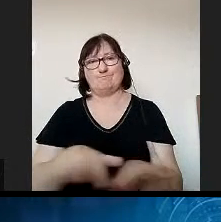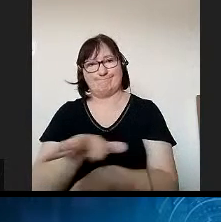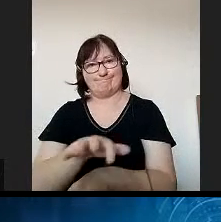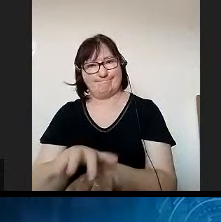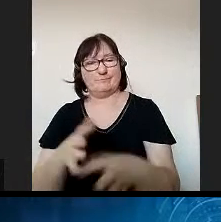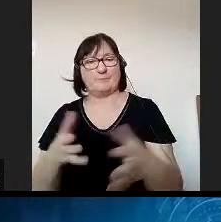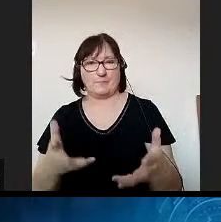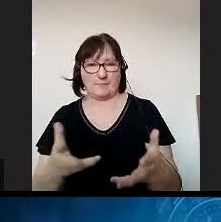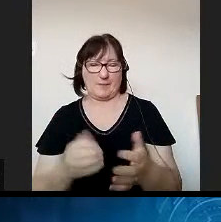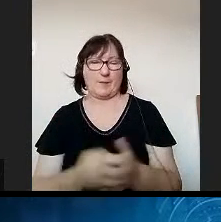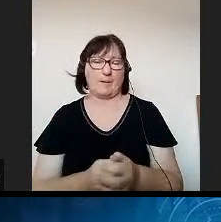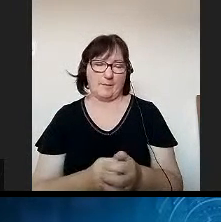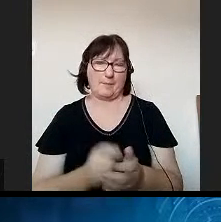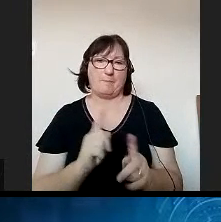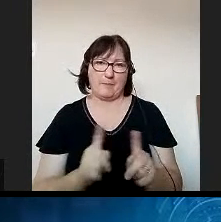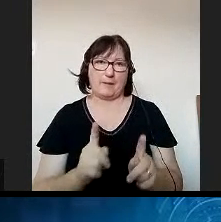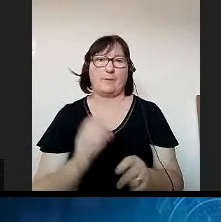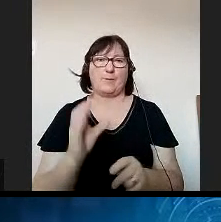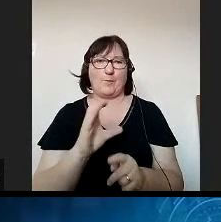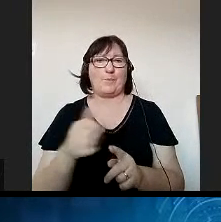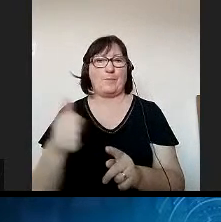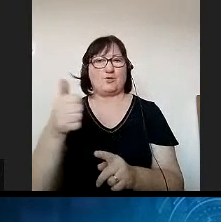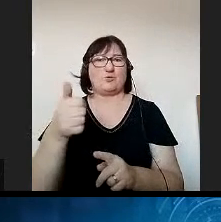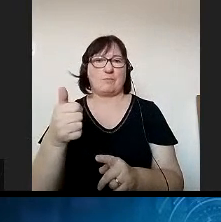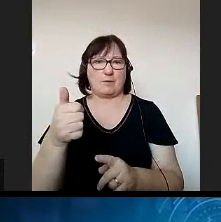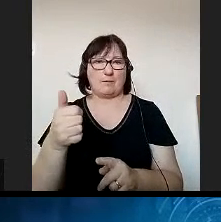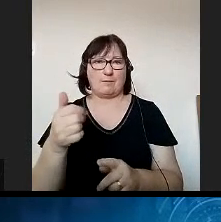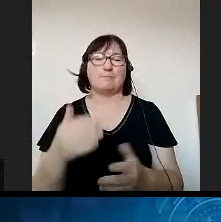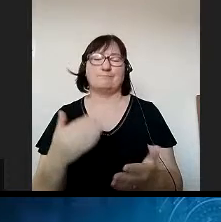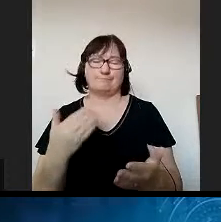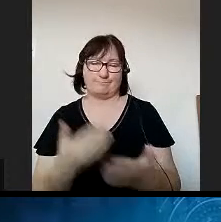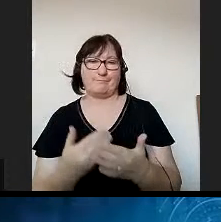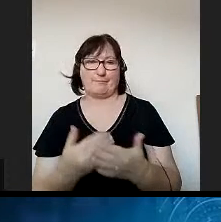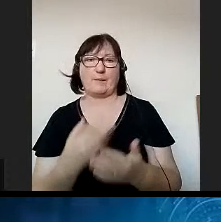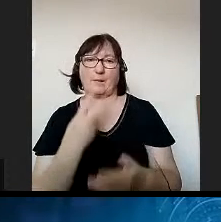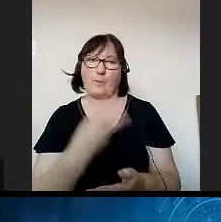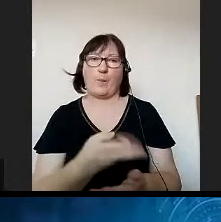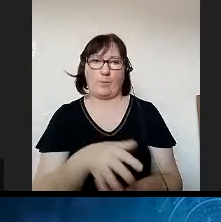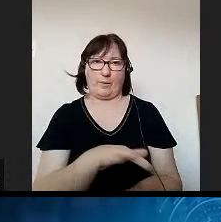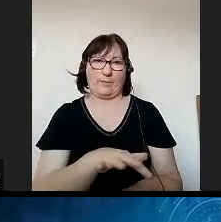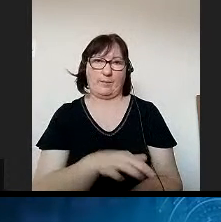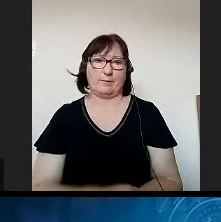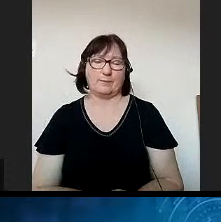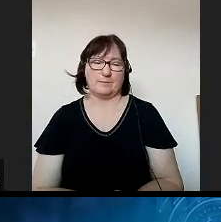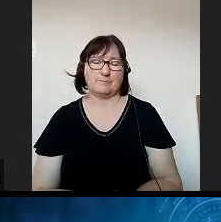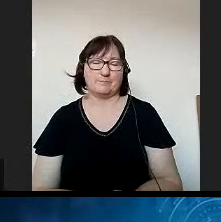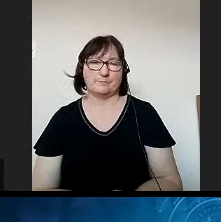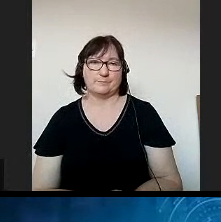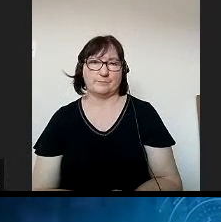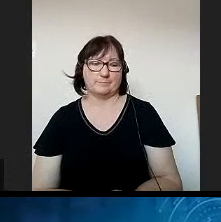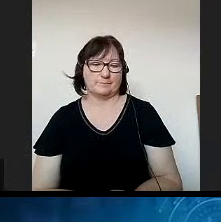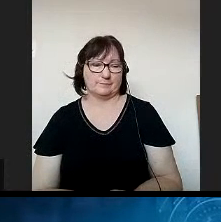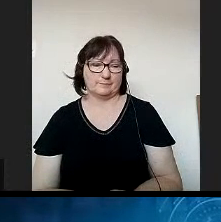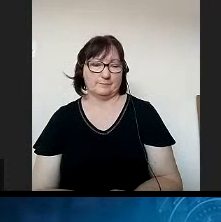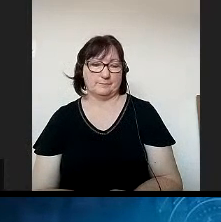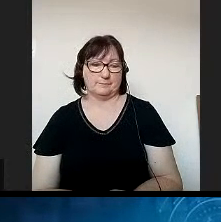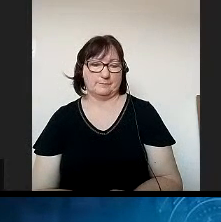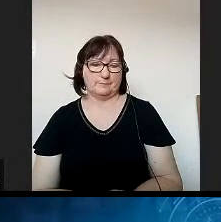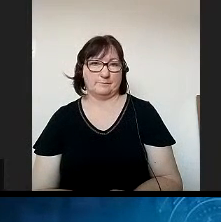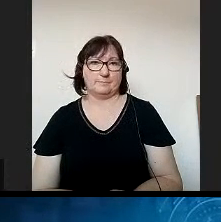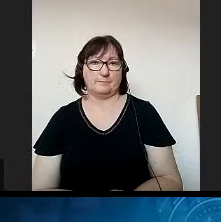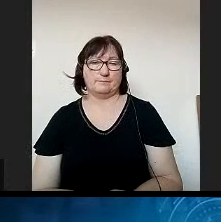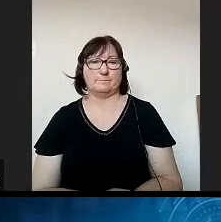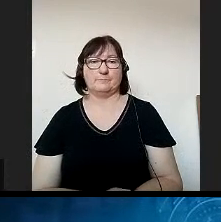to remit the state warehouse. Thank you. Thank you so much, Lufona. The next question